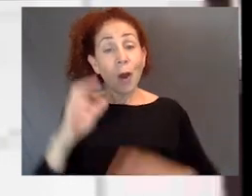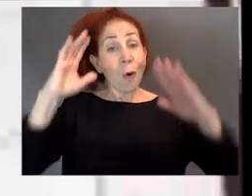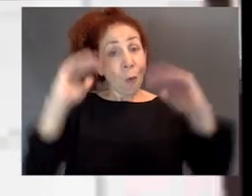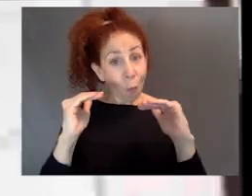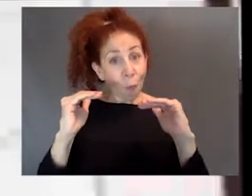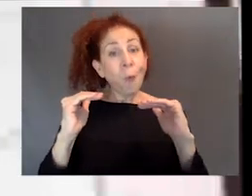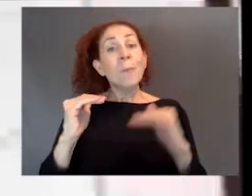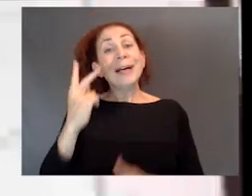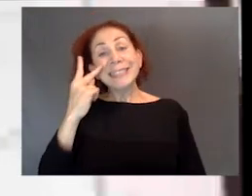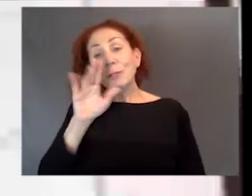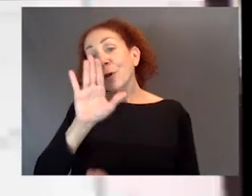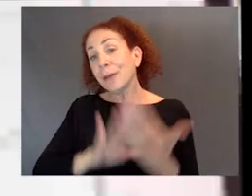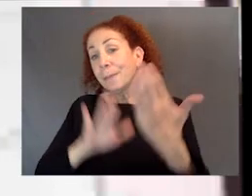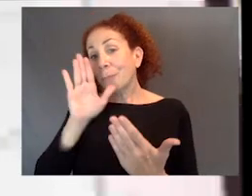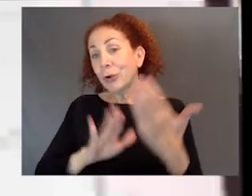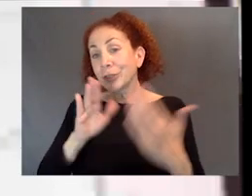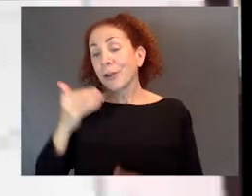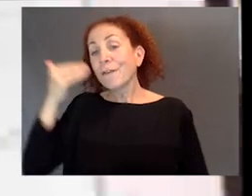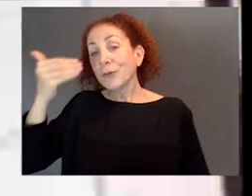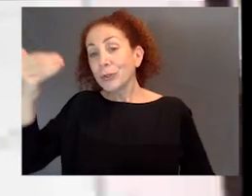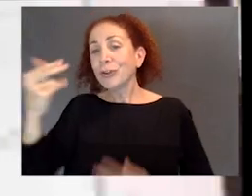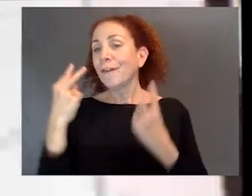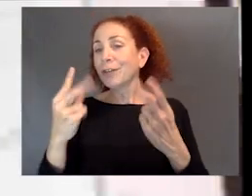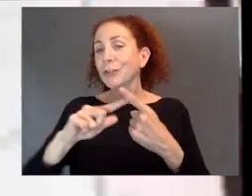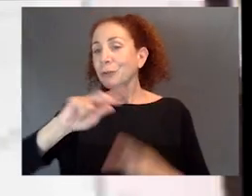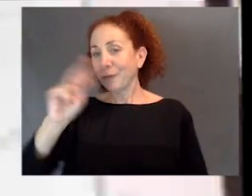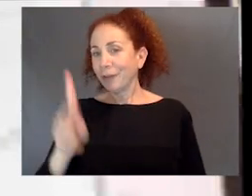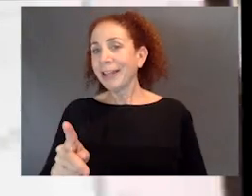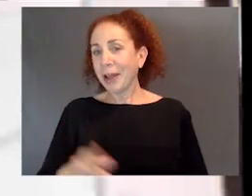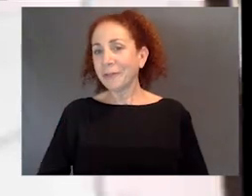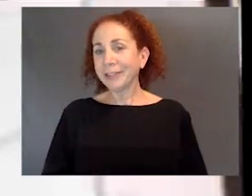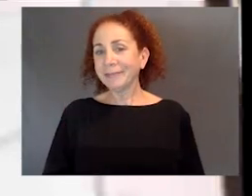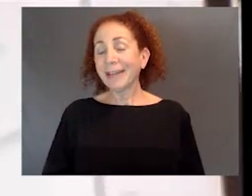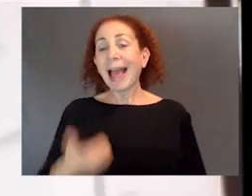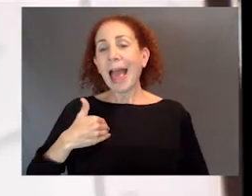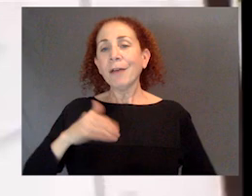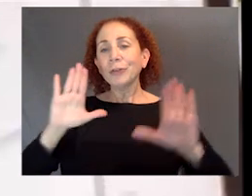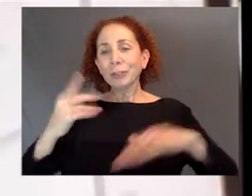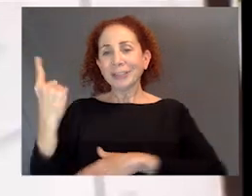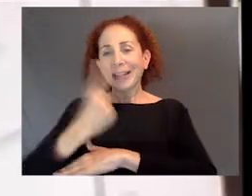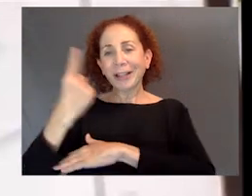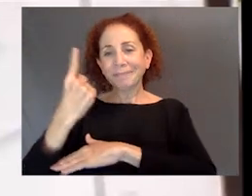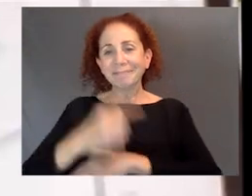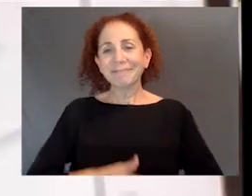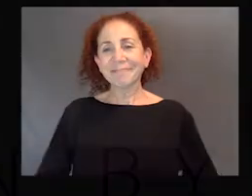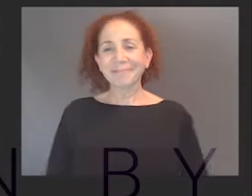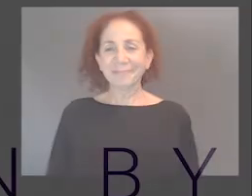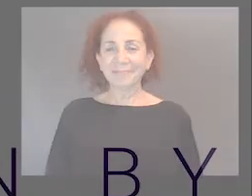and I hope to see you in person on a future visit to Philadelphia. Have a good day.